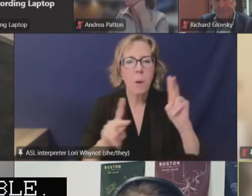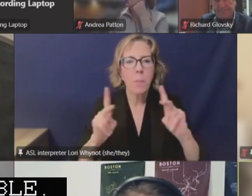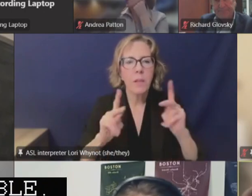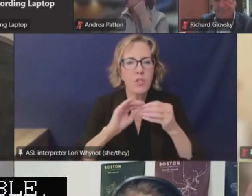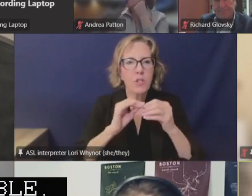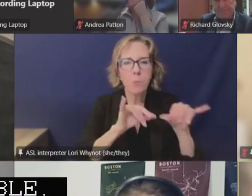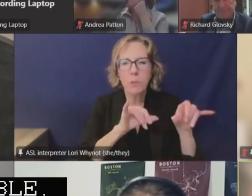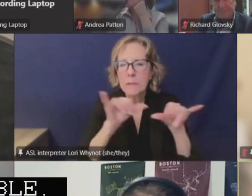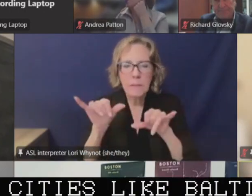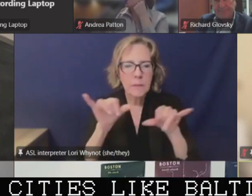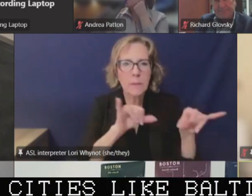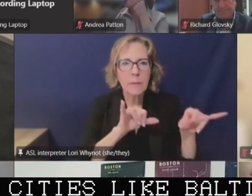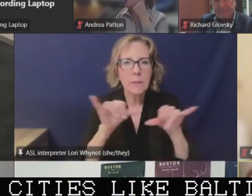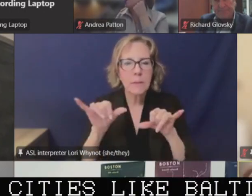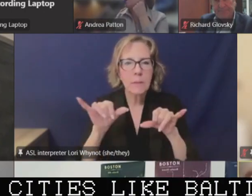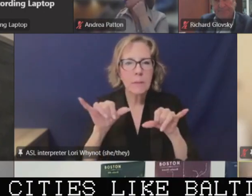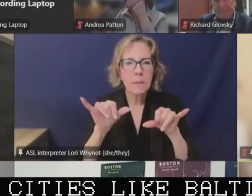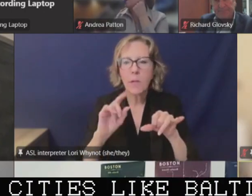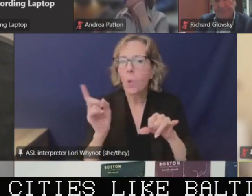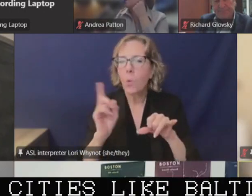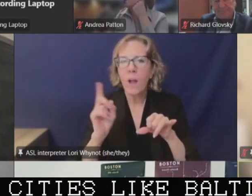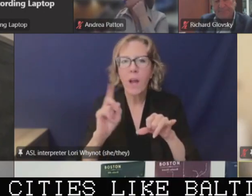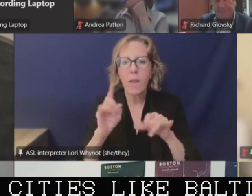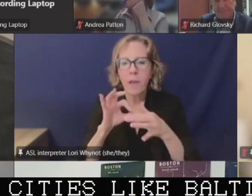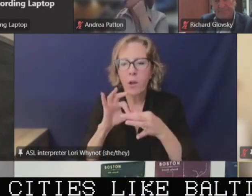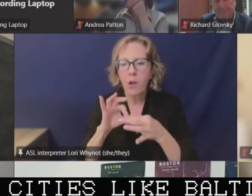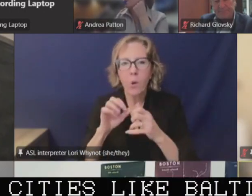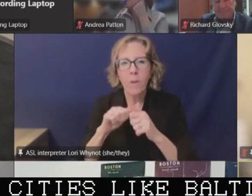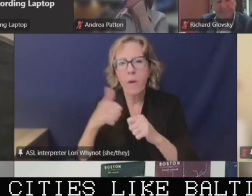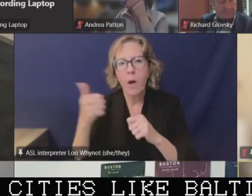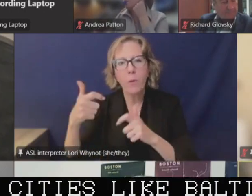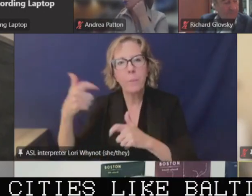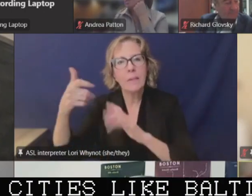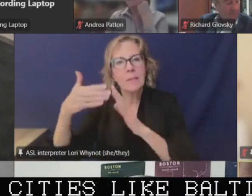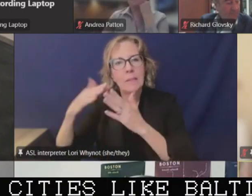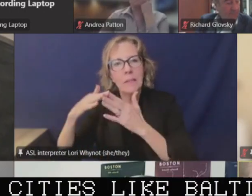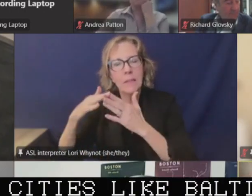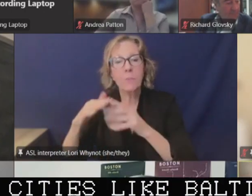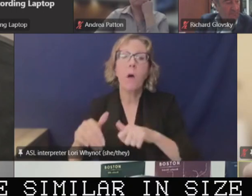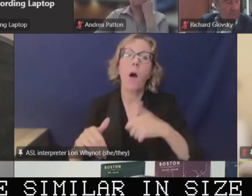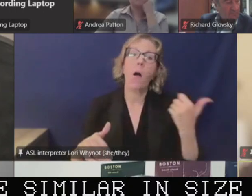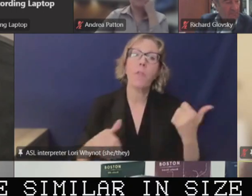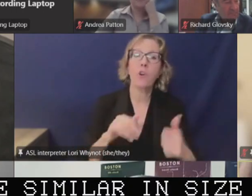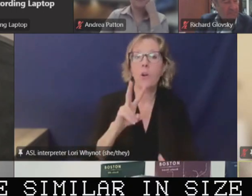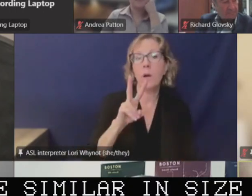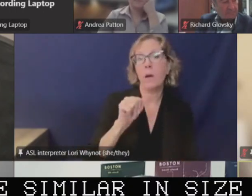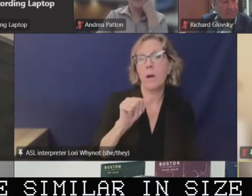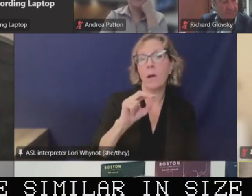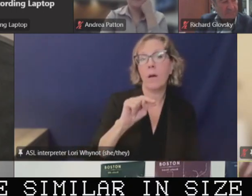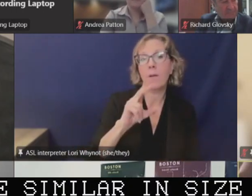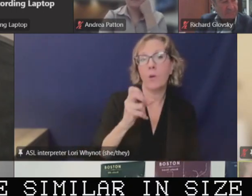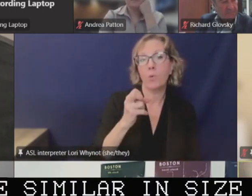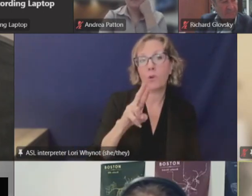nestled, and then we had Vancouver, which is an example from Canada, that we really wanted